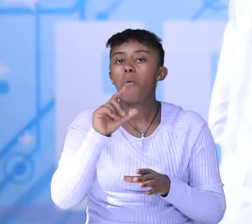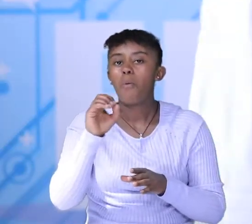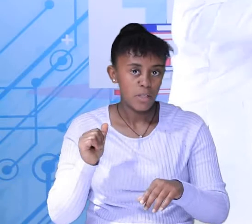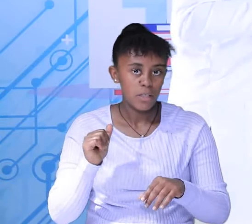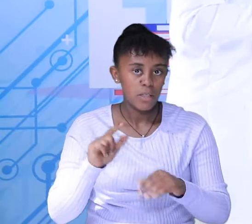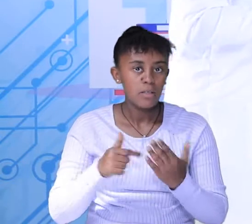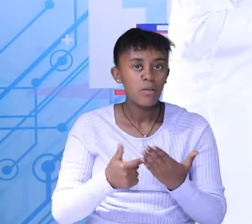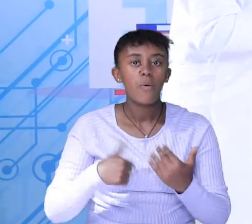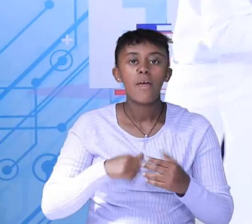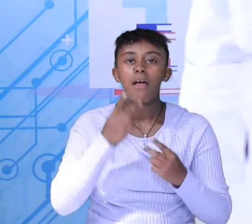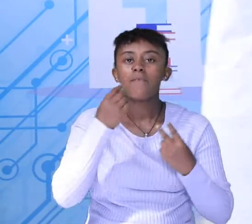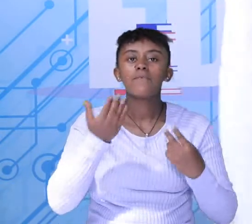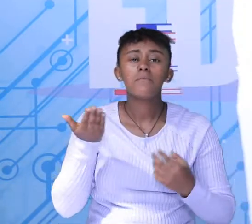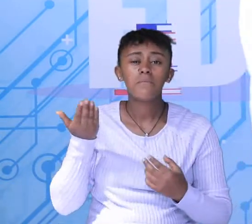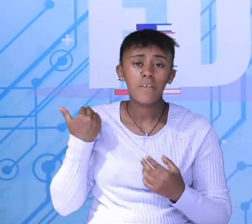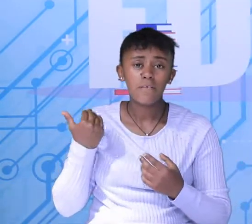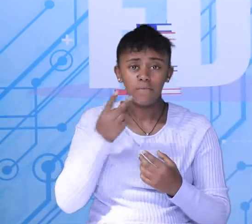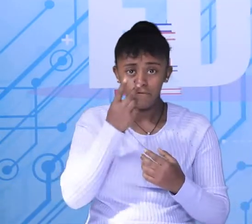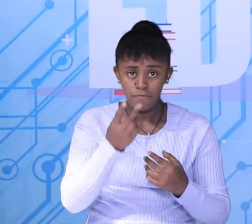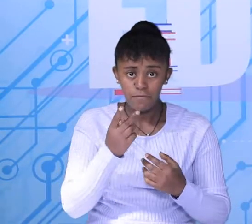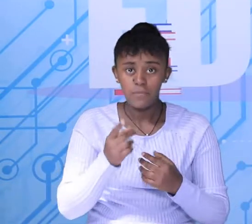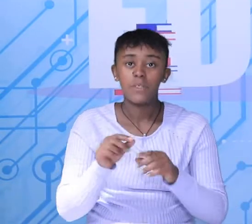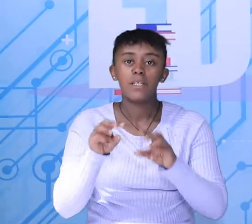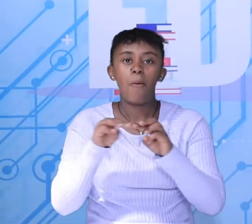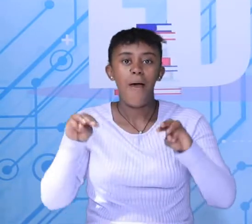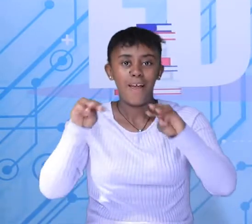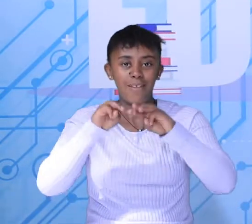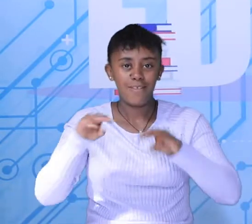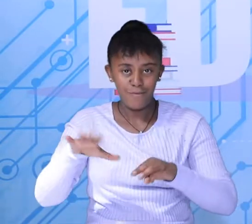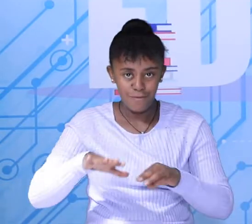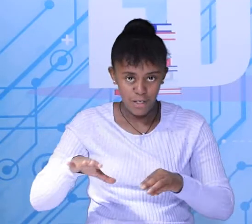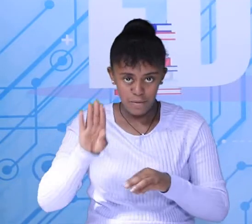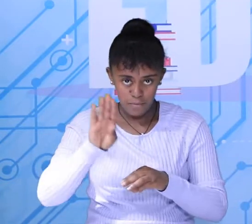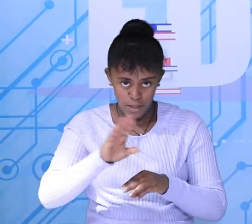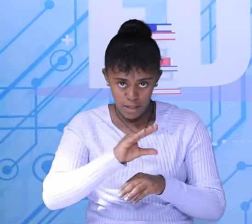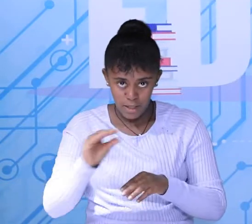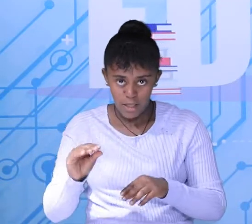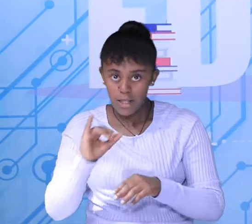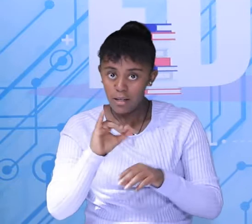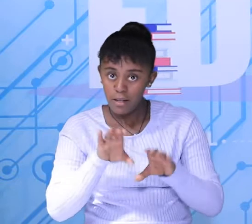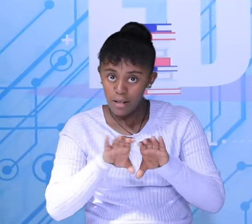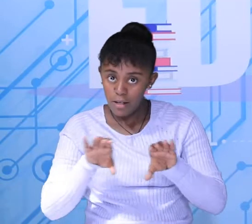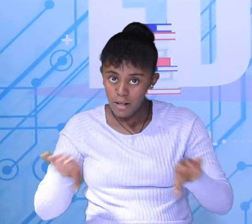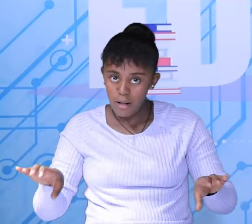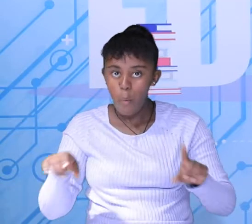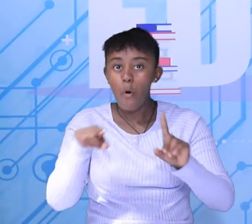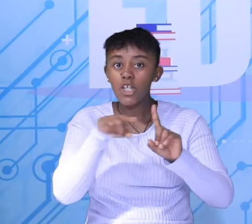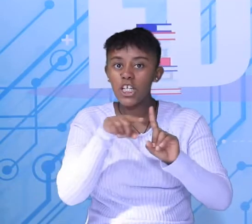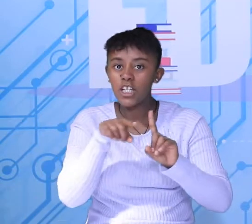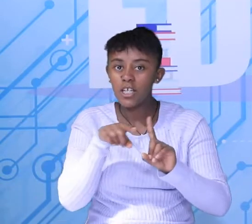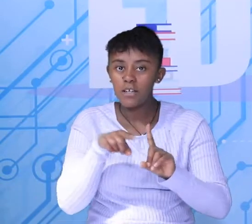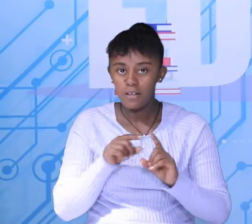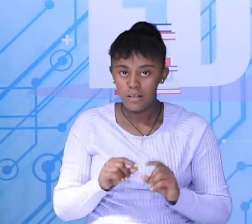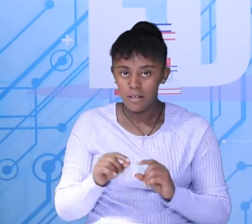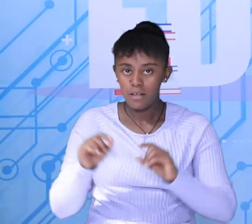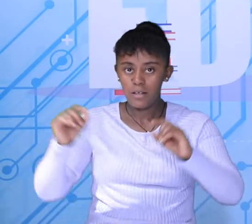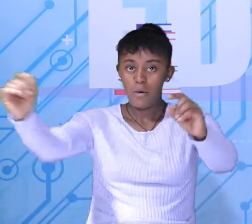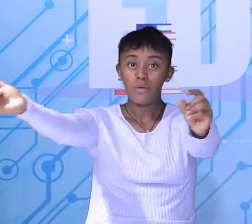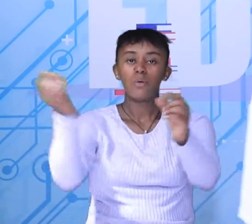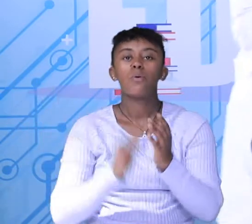which is acting into the page. Then it's possible to determine the magnitude of the force